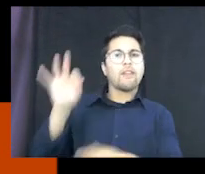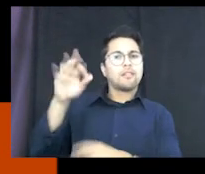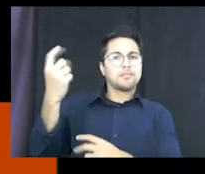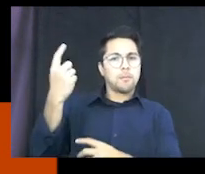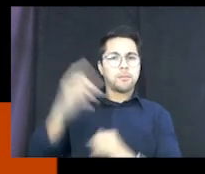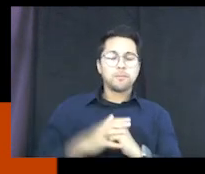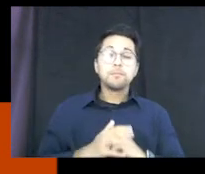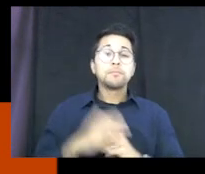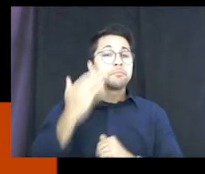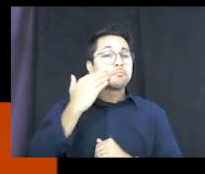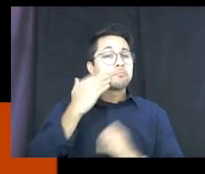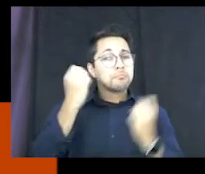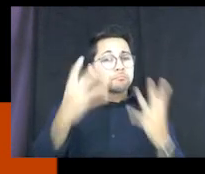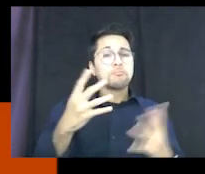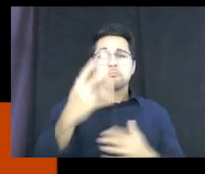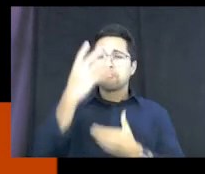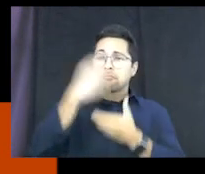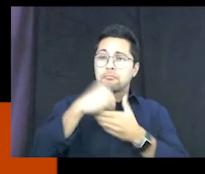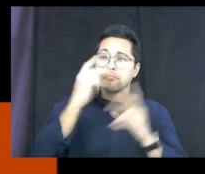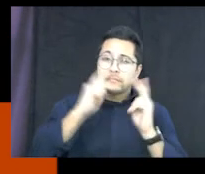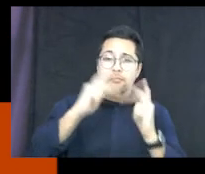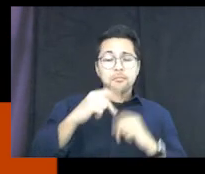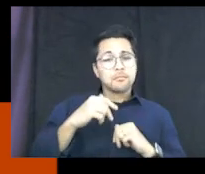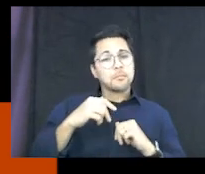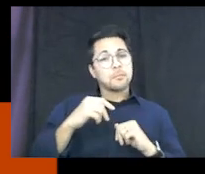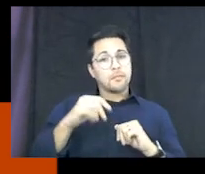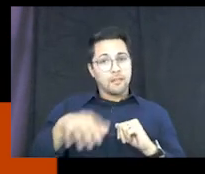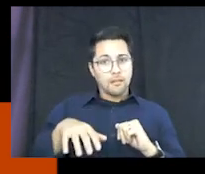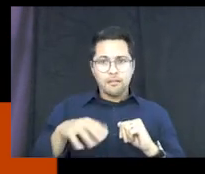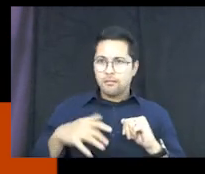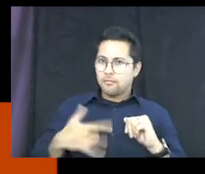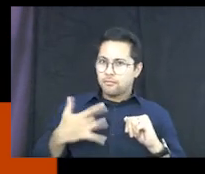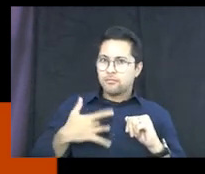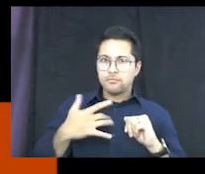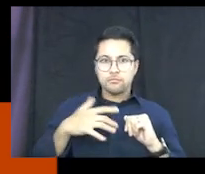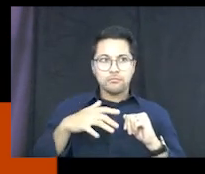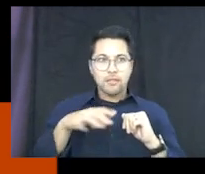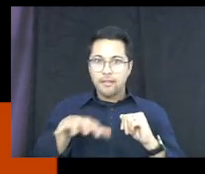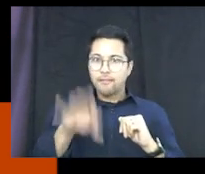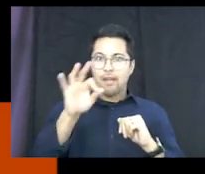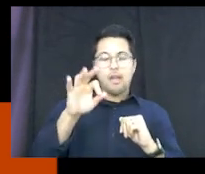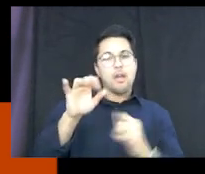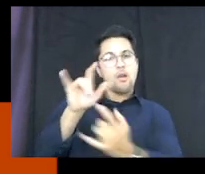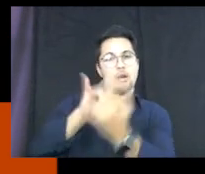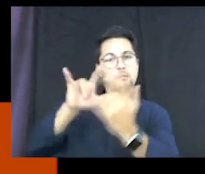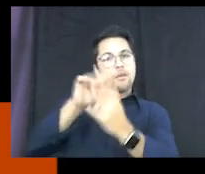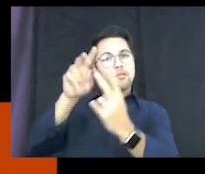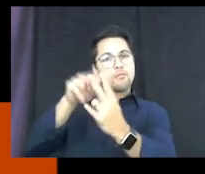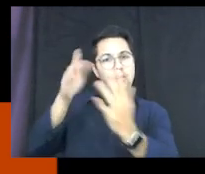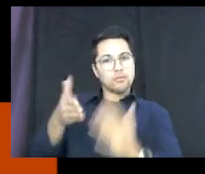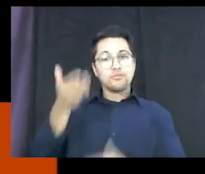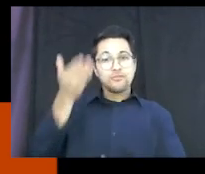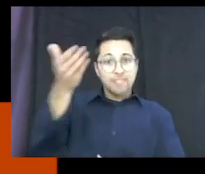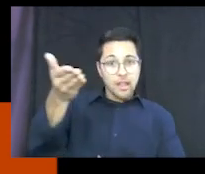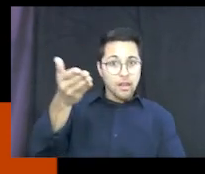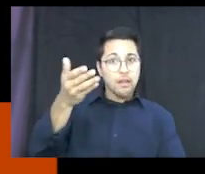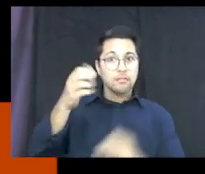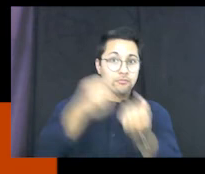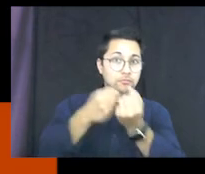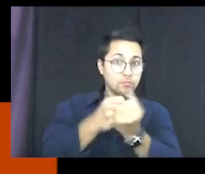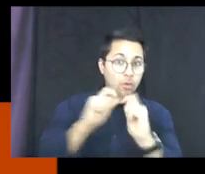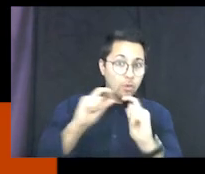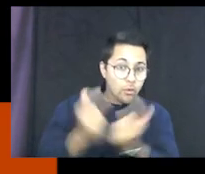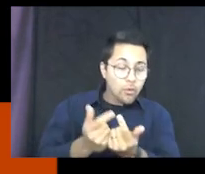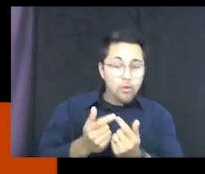Although many autistic people do find romantic partners at social and/or support groups and